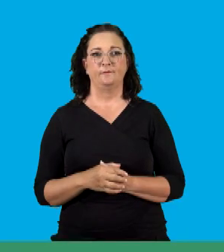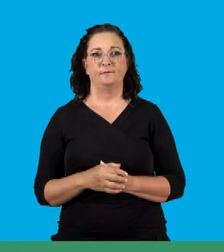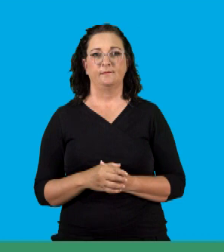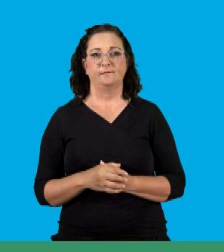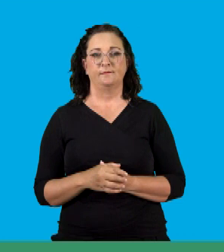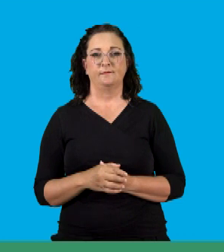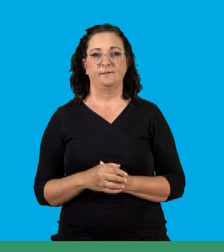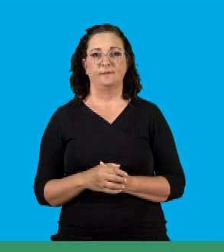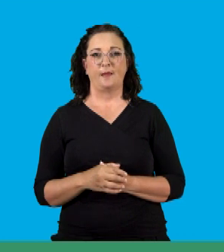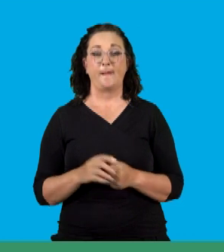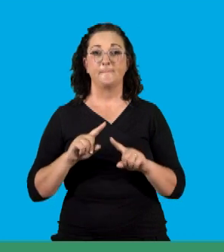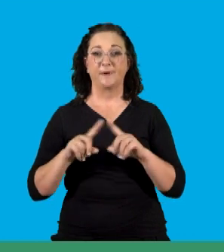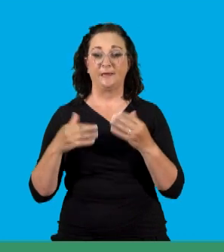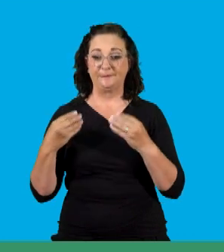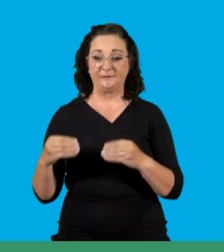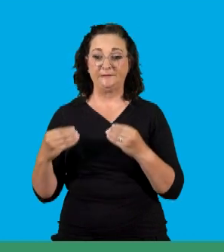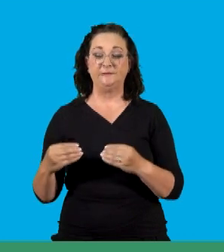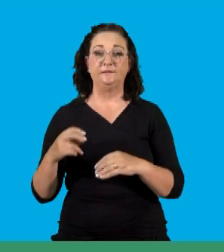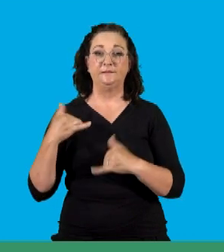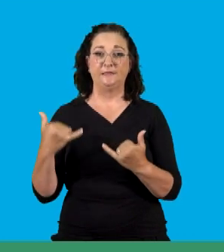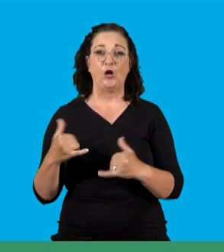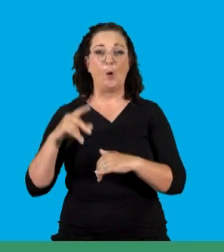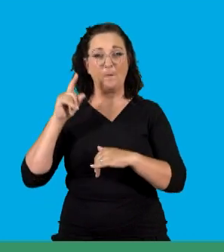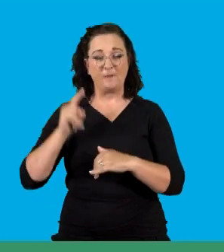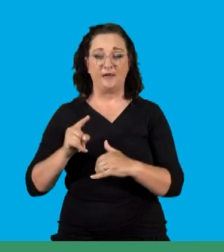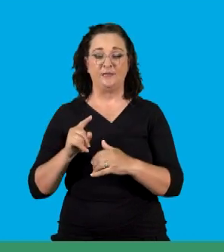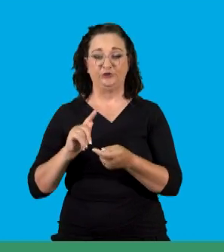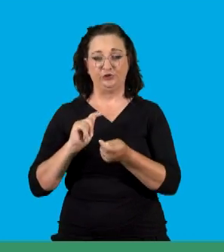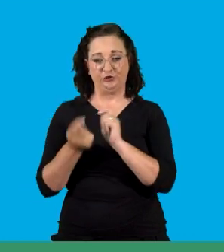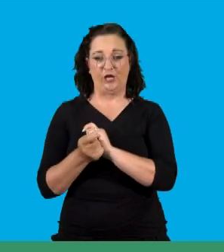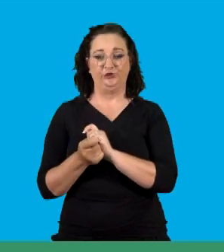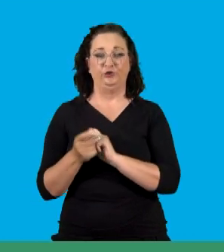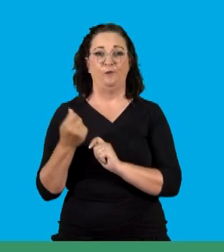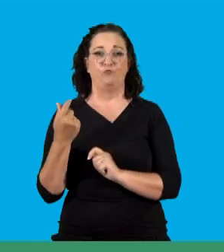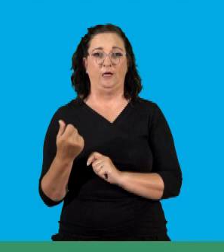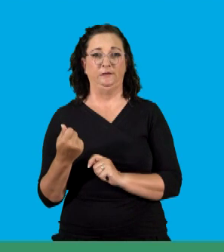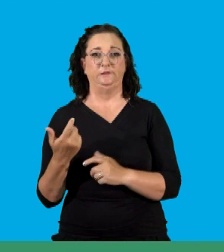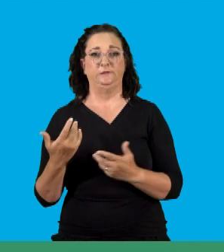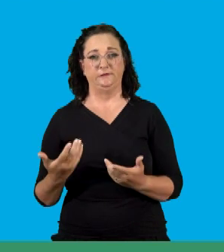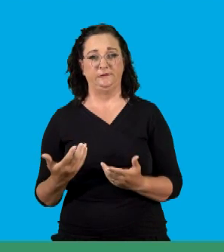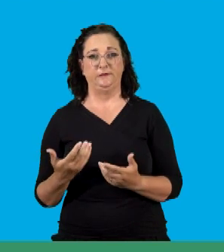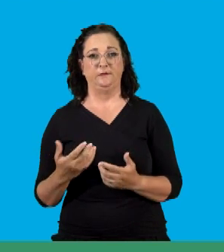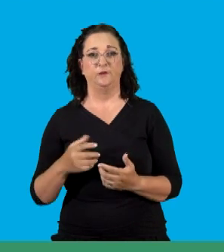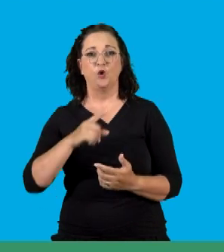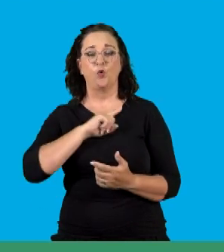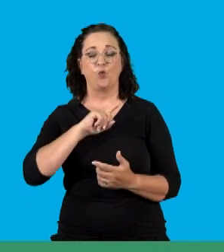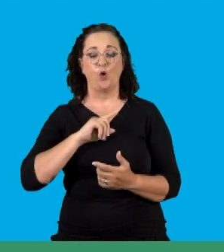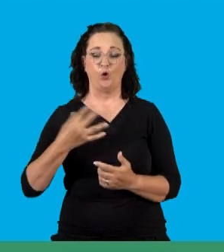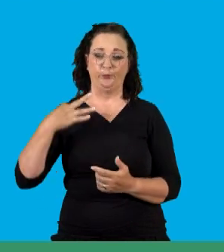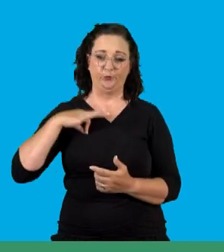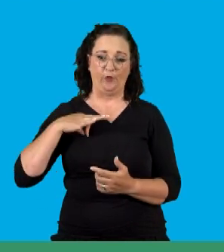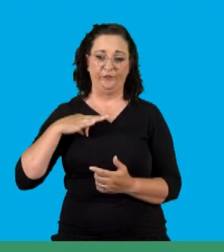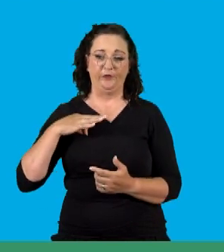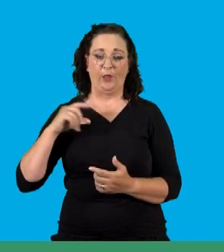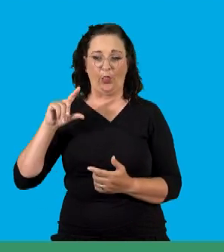Businesses may be forced to implement price adjustment strategies to minimize the impact. So now what happens if businesses lose